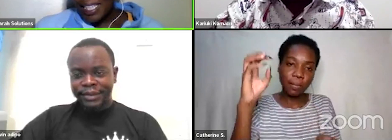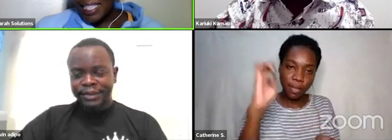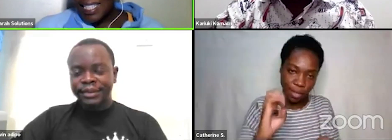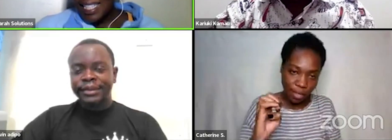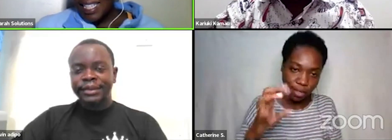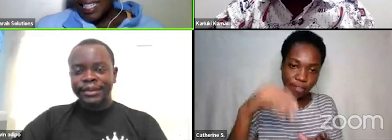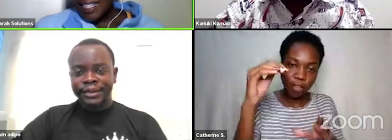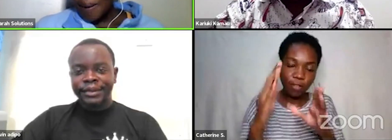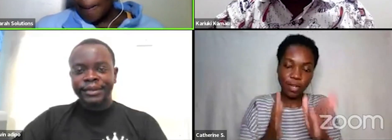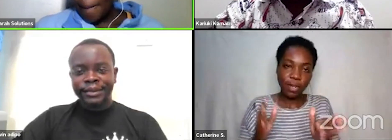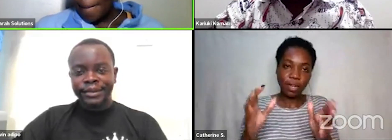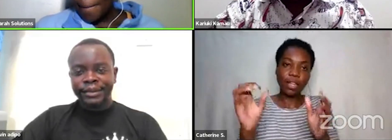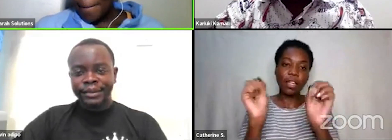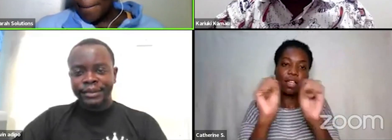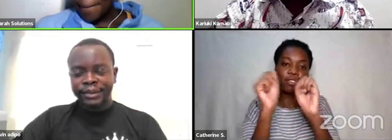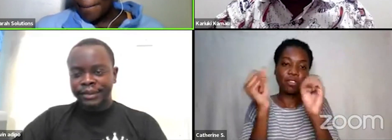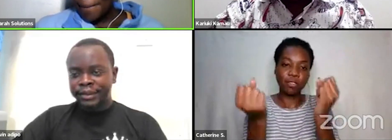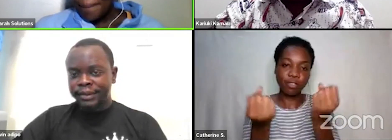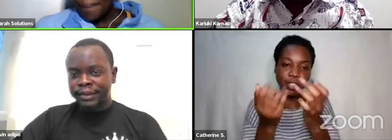for joining us.